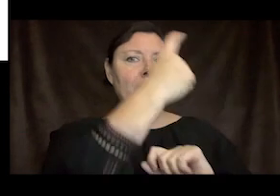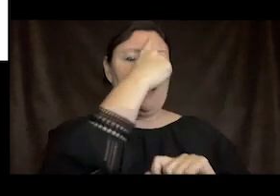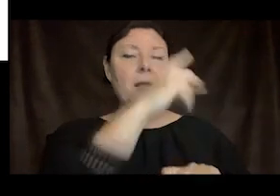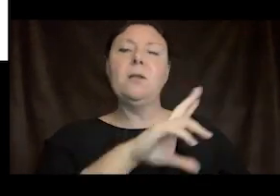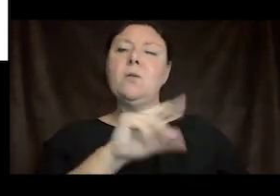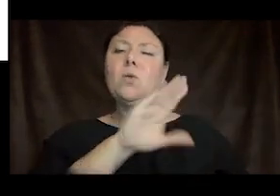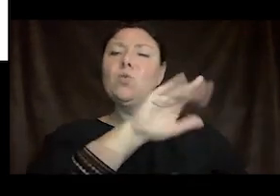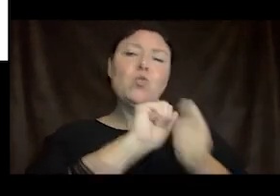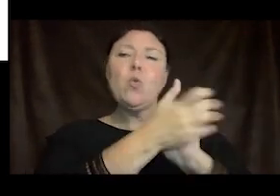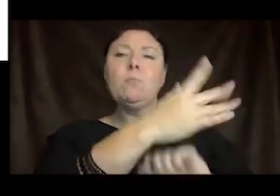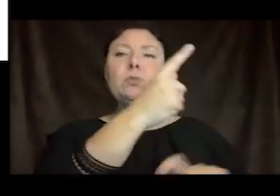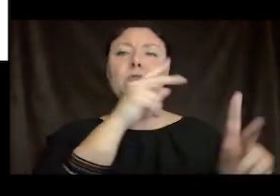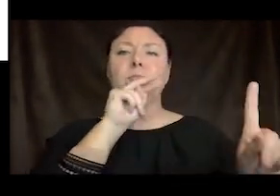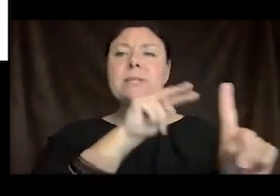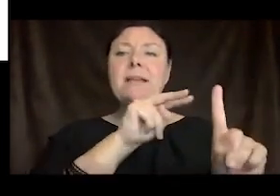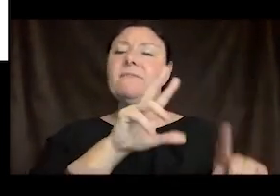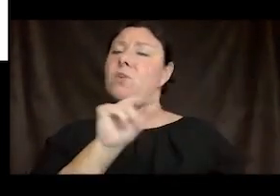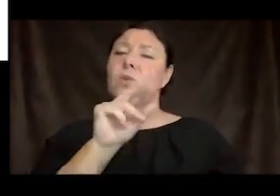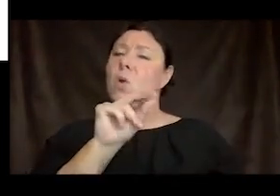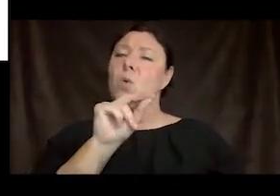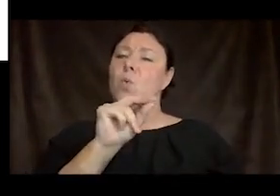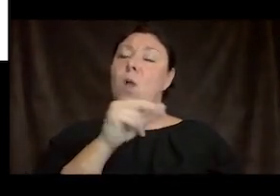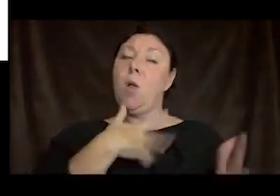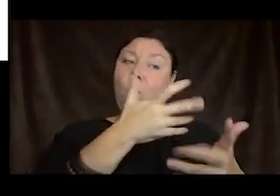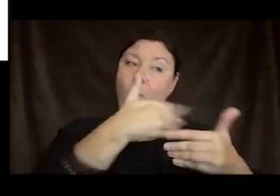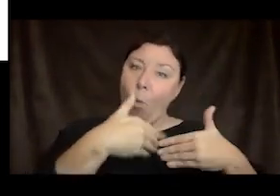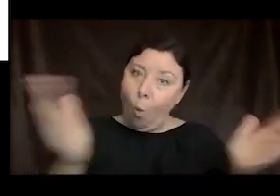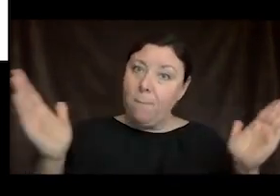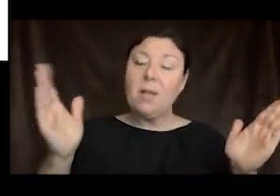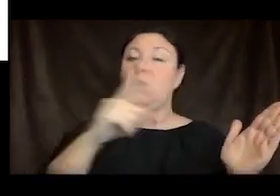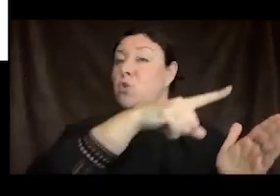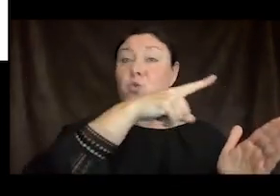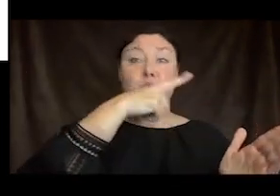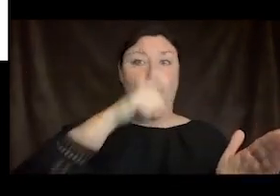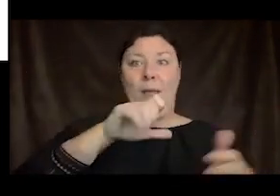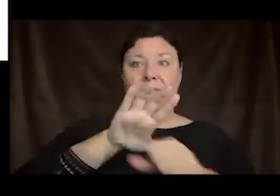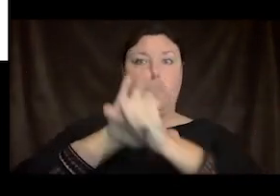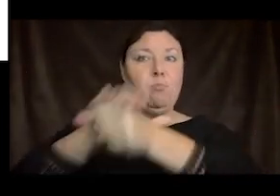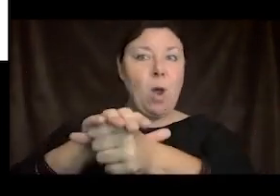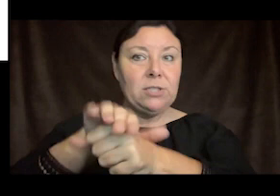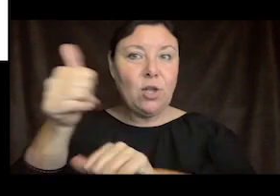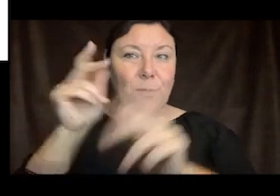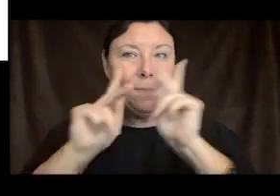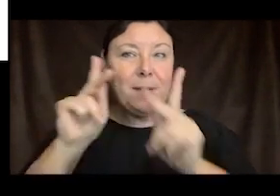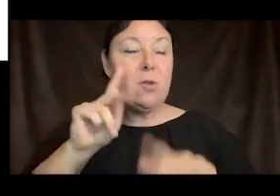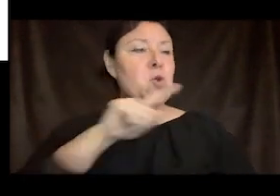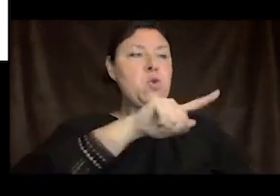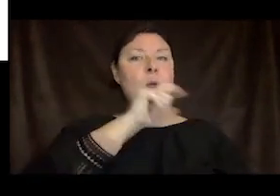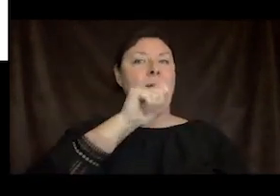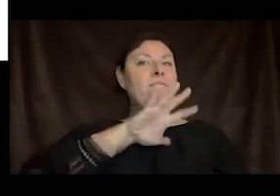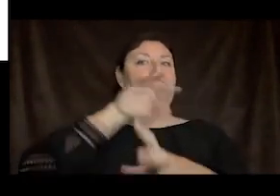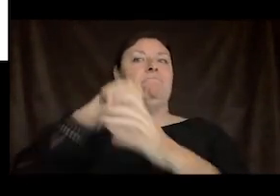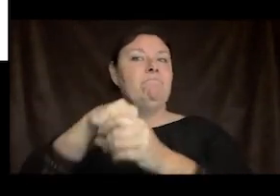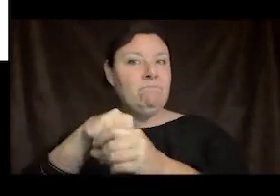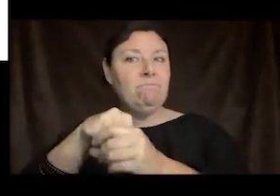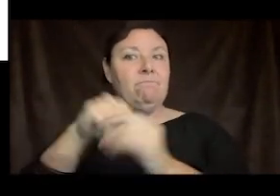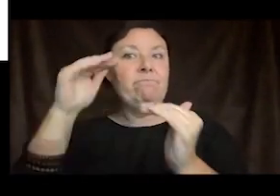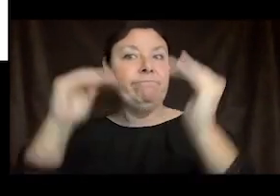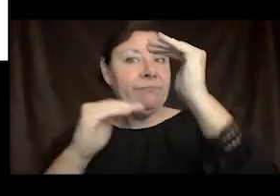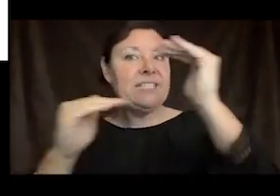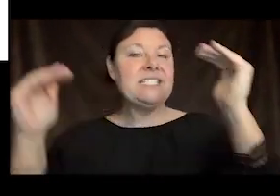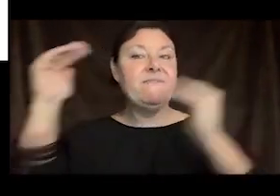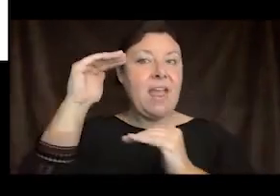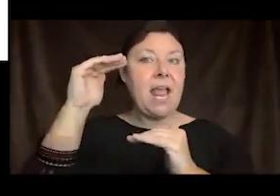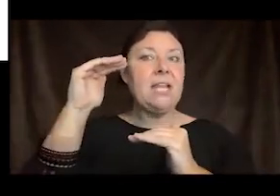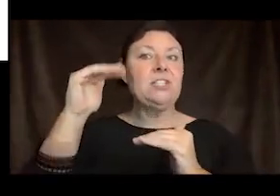we don't have to oppress others. We don't have to participate in the disadvantaging of others